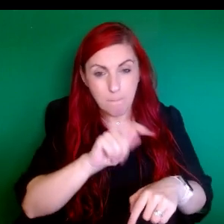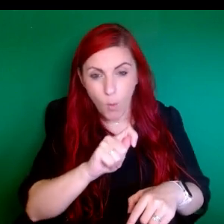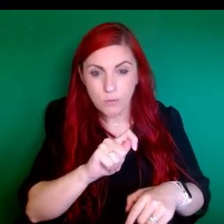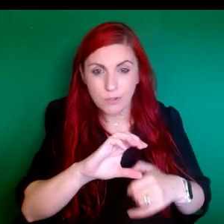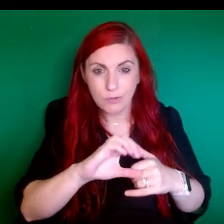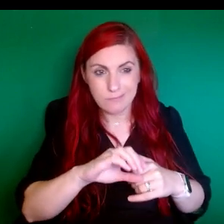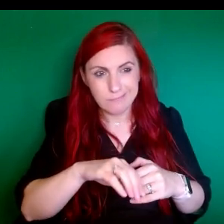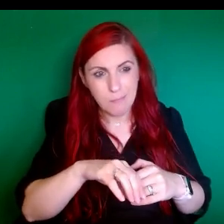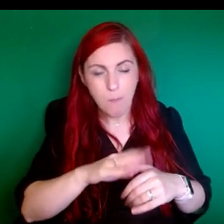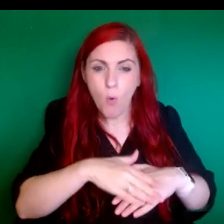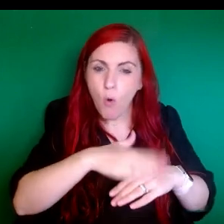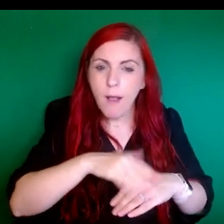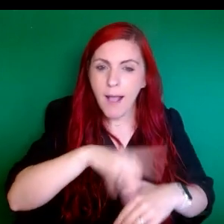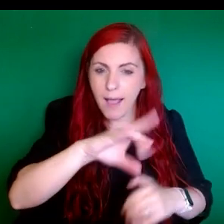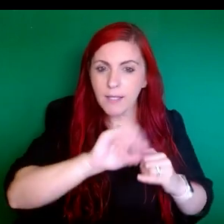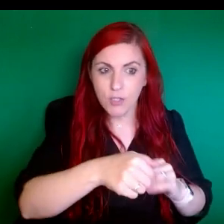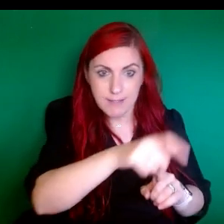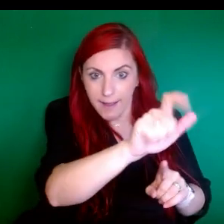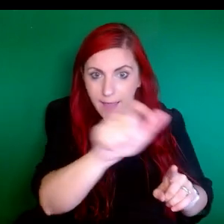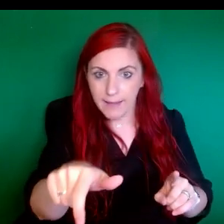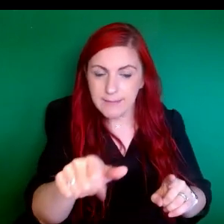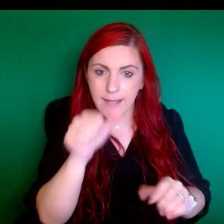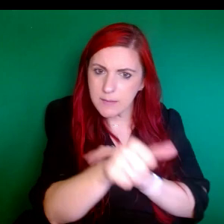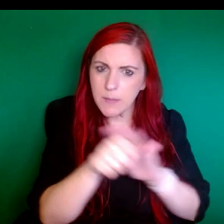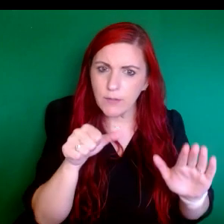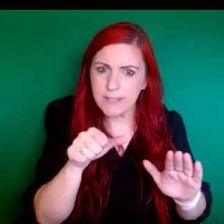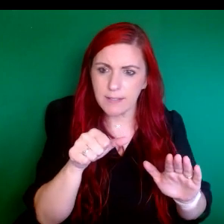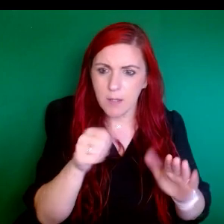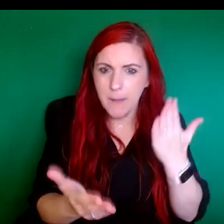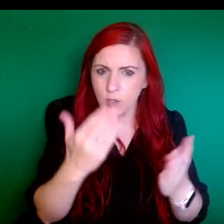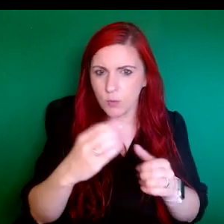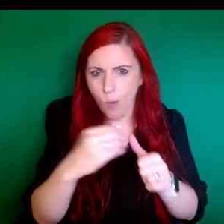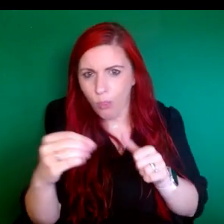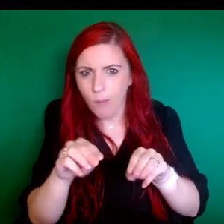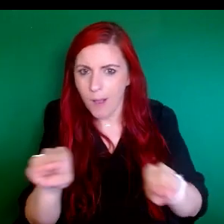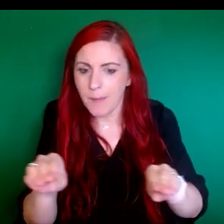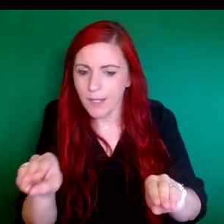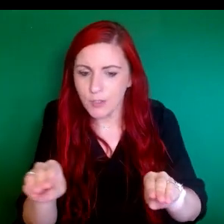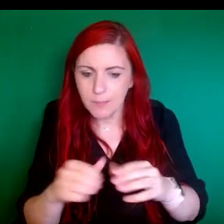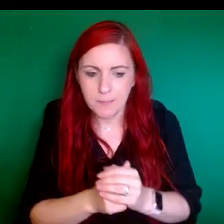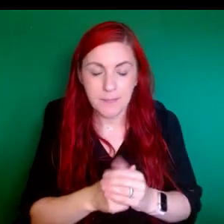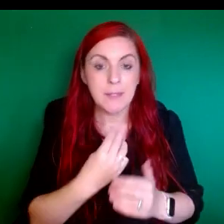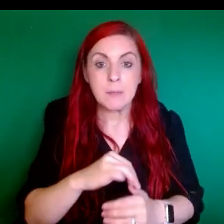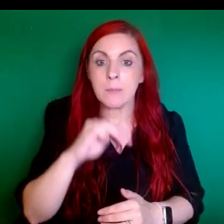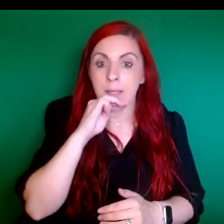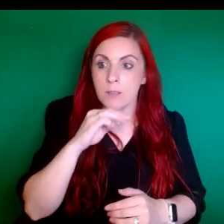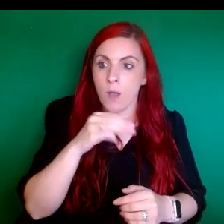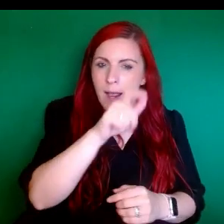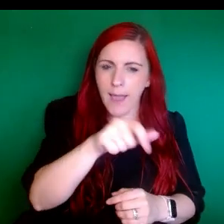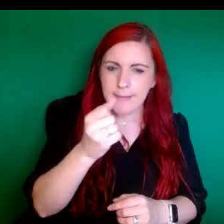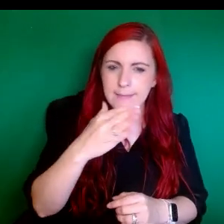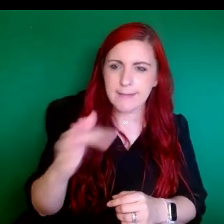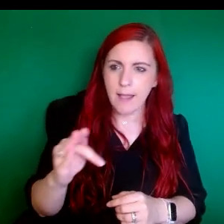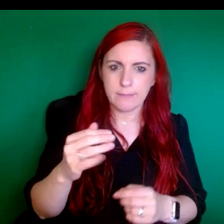Understanding how trauma can shape behaviour leads to better support for both clients and staff in ways that minimise re-traumatising people.